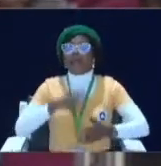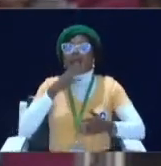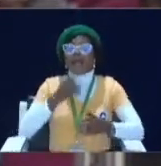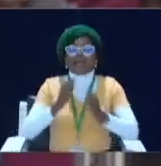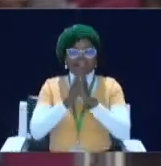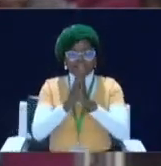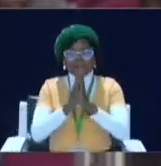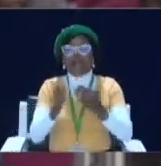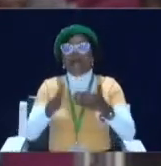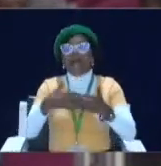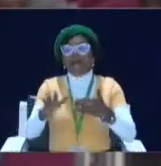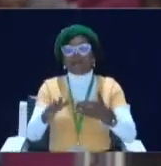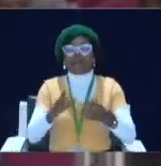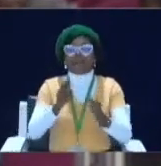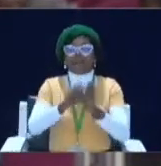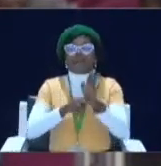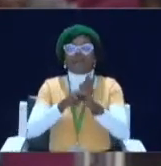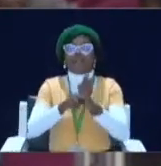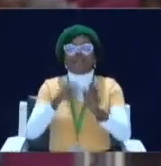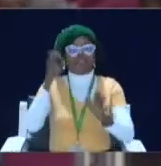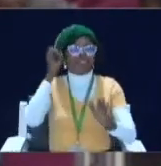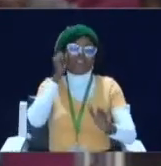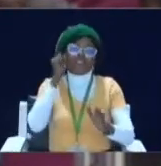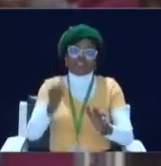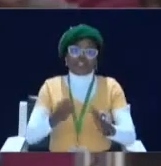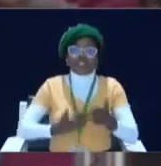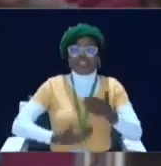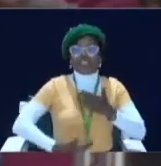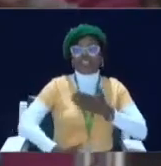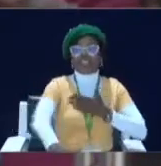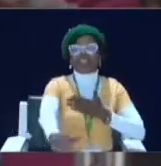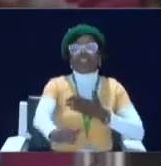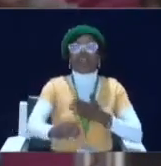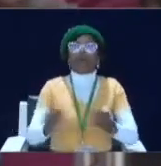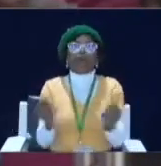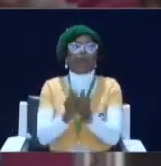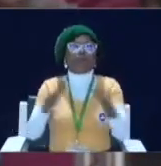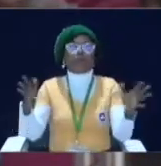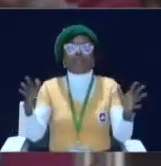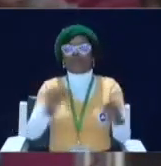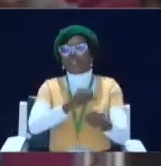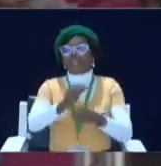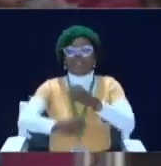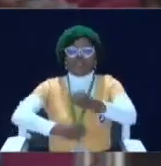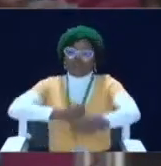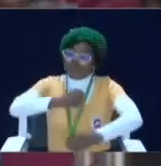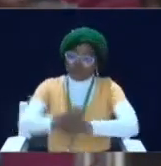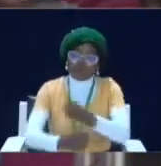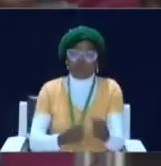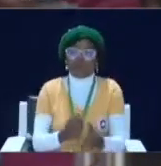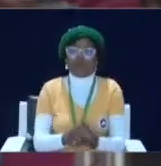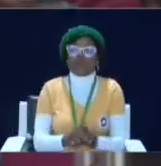A few hours later, she delivered a baby boy without any struggle.